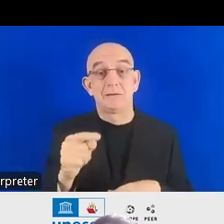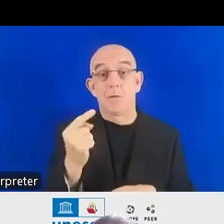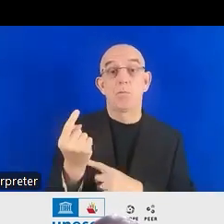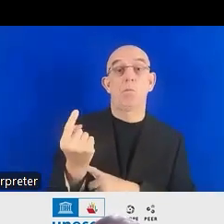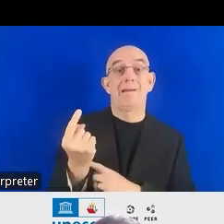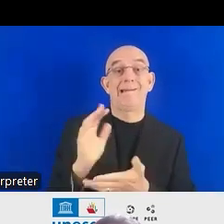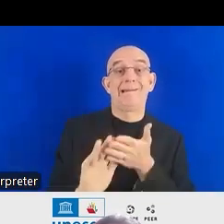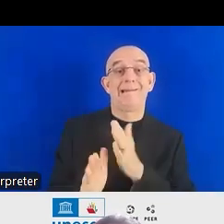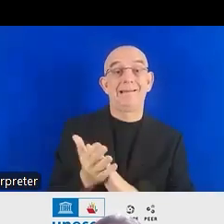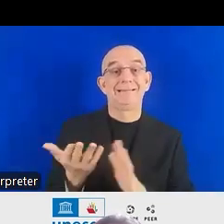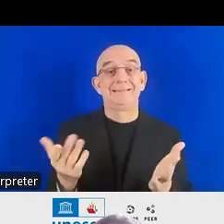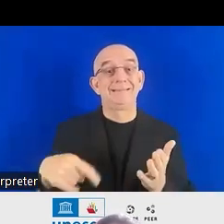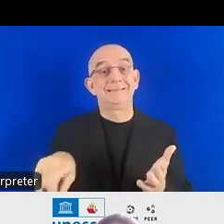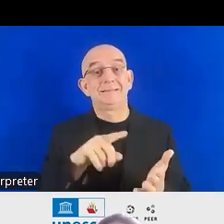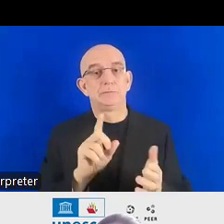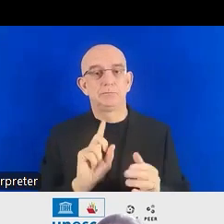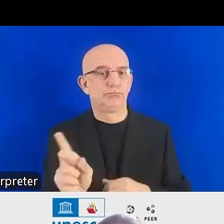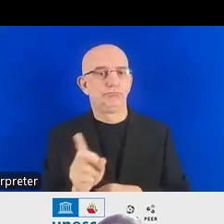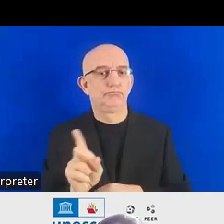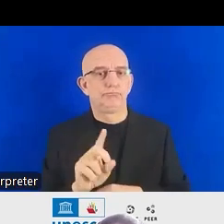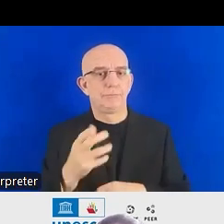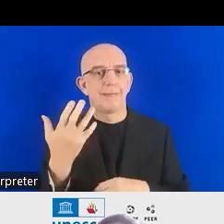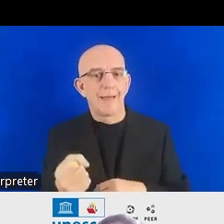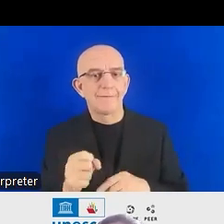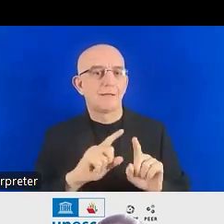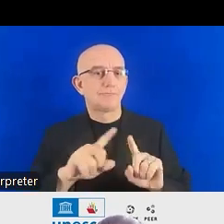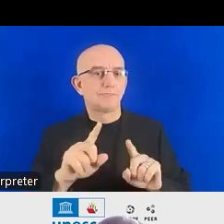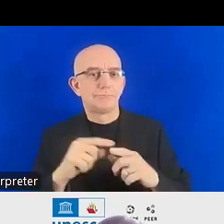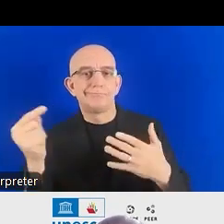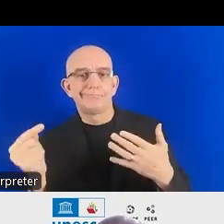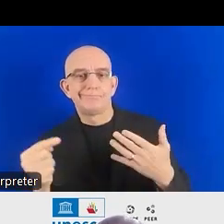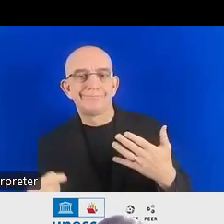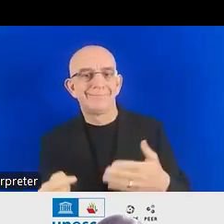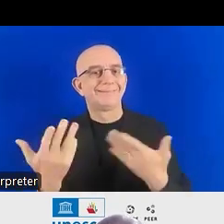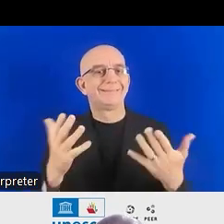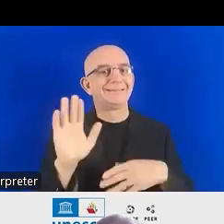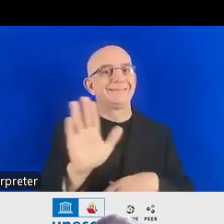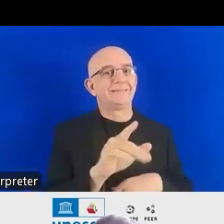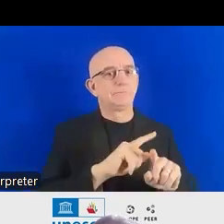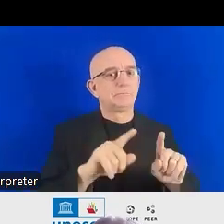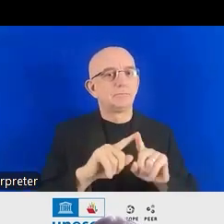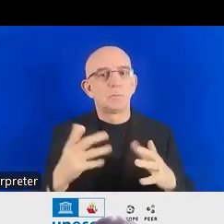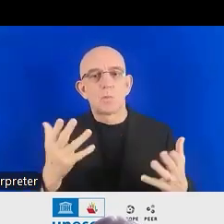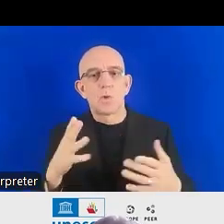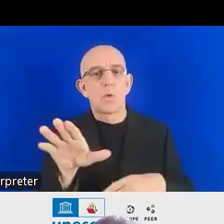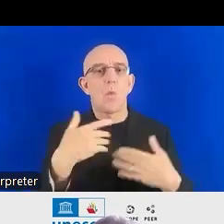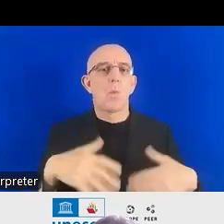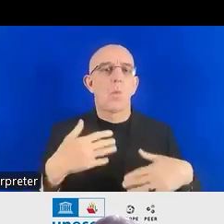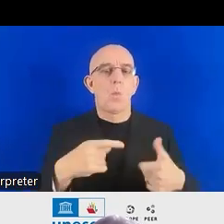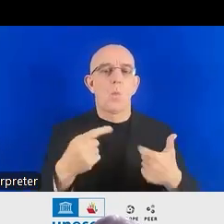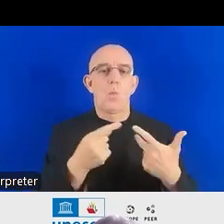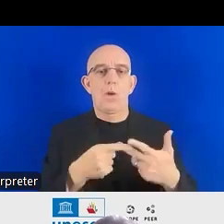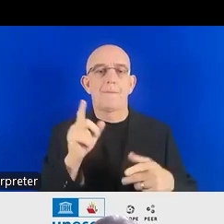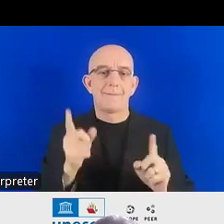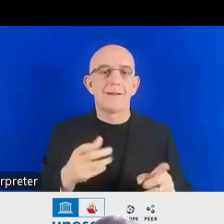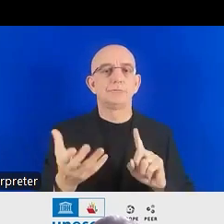to achieve this objective and really have leaders for inclusion, school leaders need to